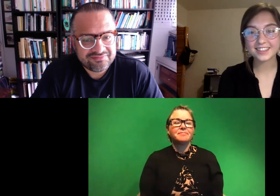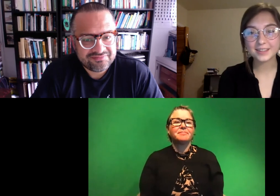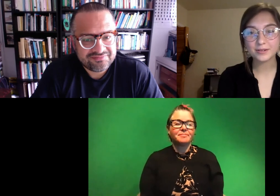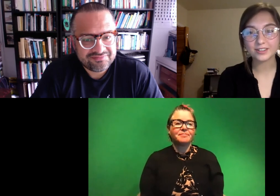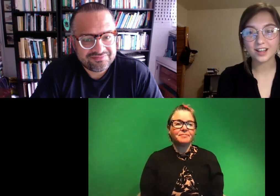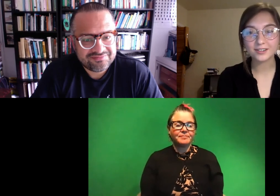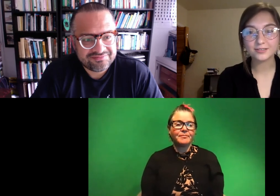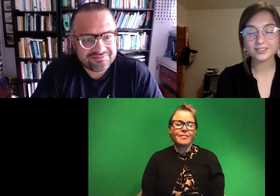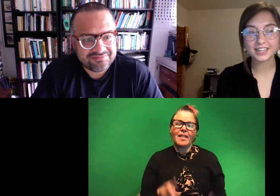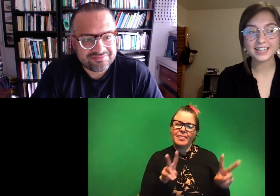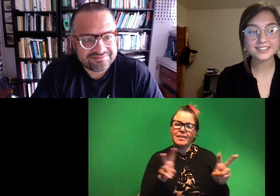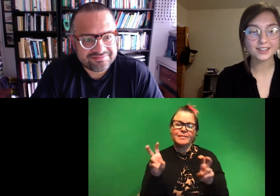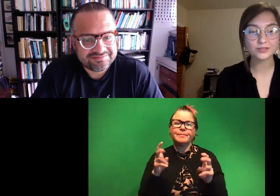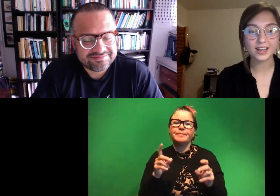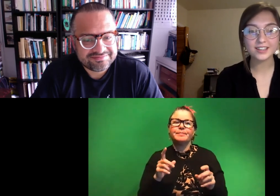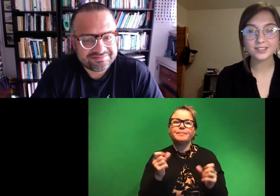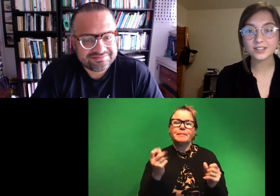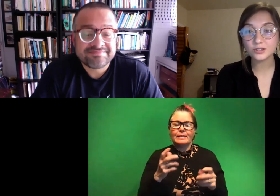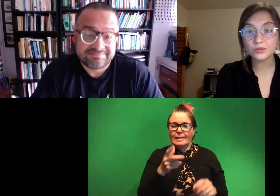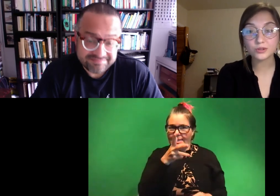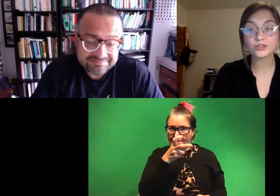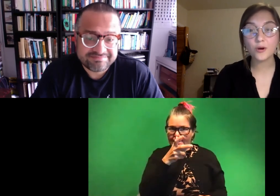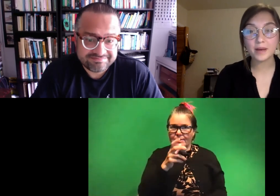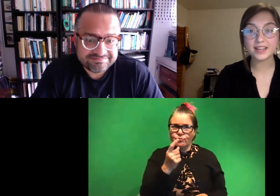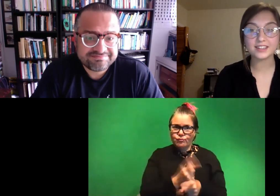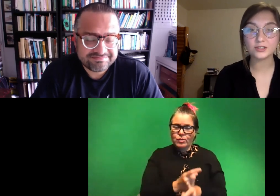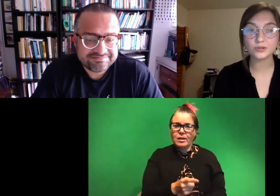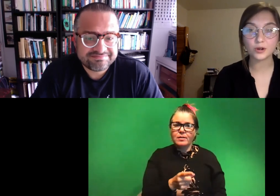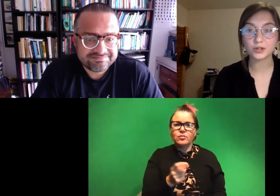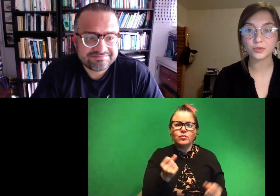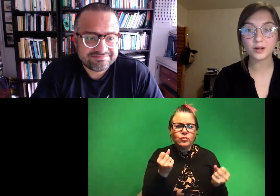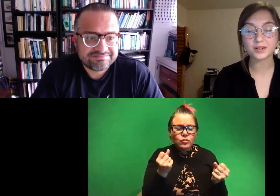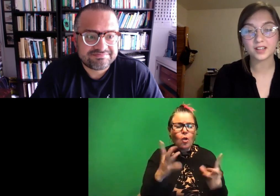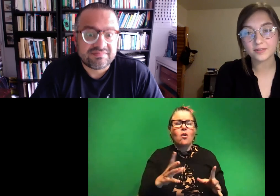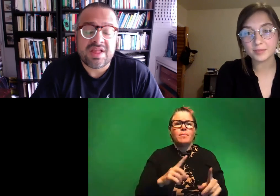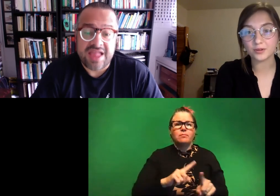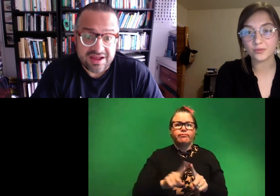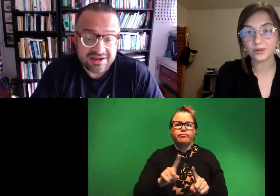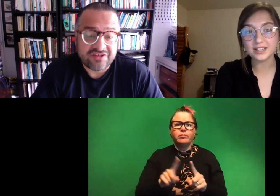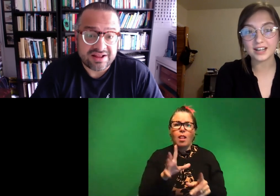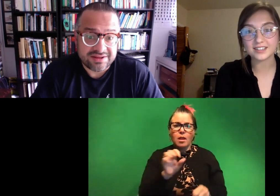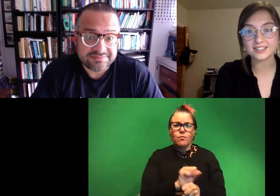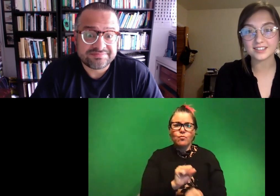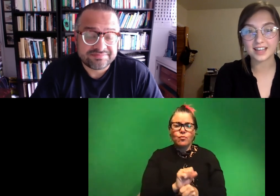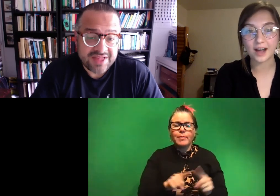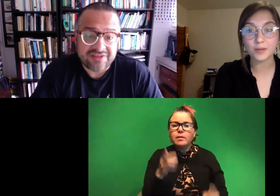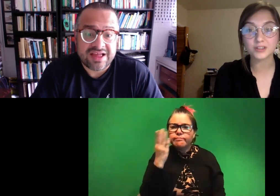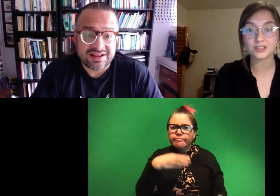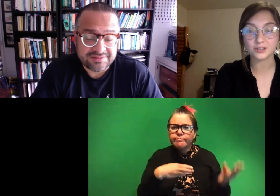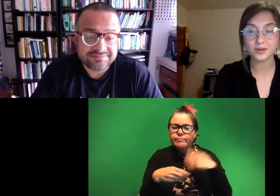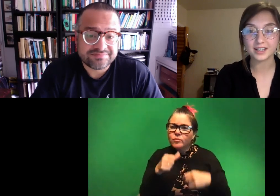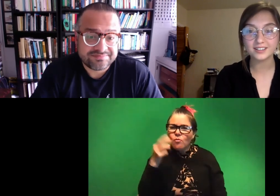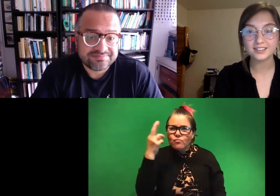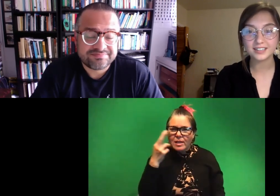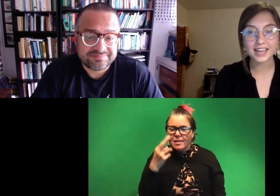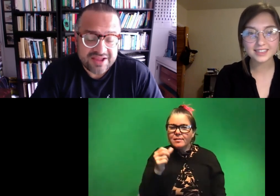kind of the theme of a lot of like insects, right? Is they do, there's so many and they do so much work, but a lot of people don't realize like how much that